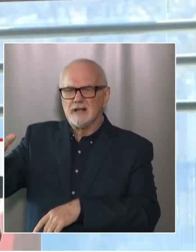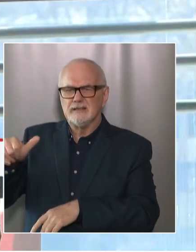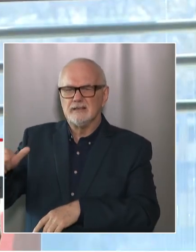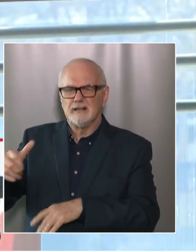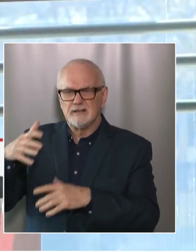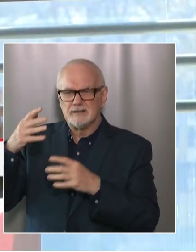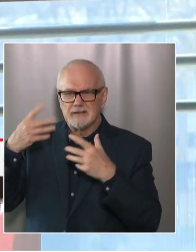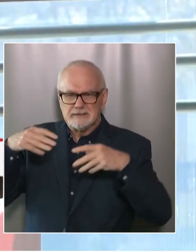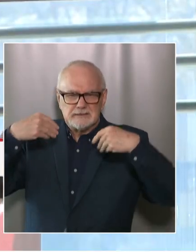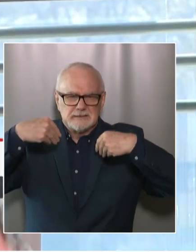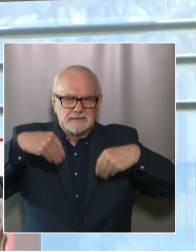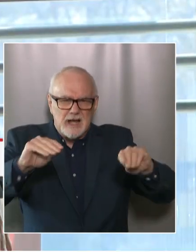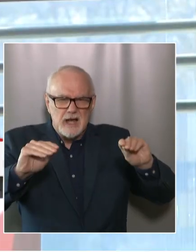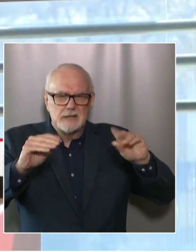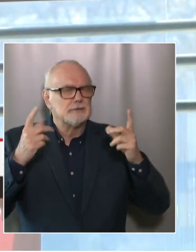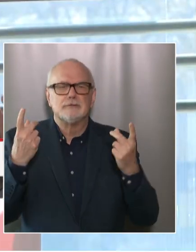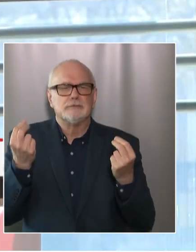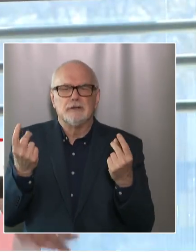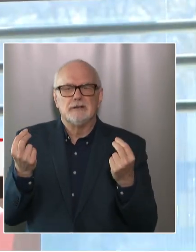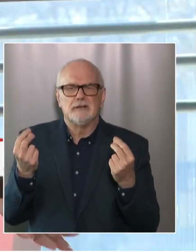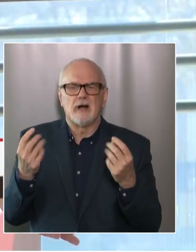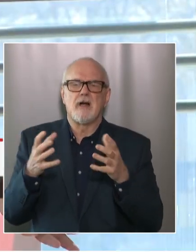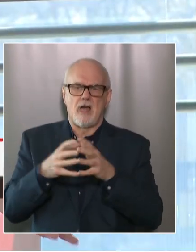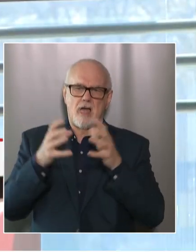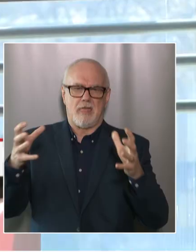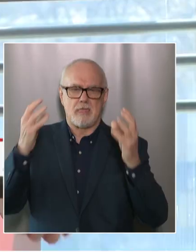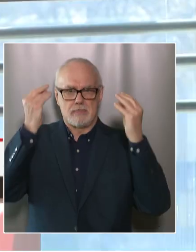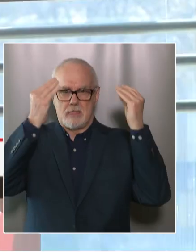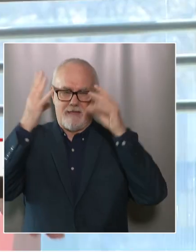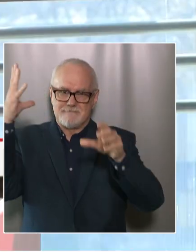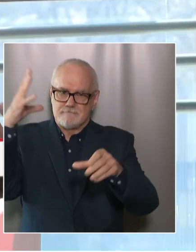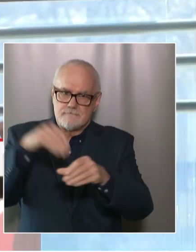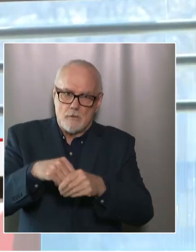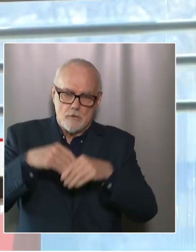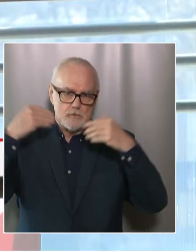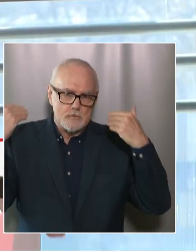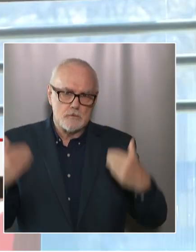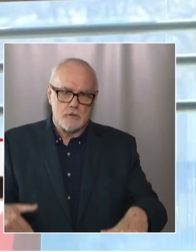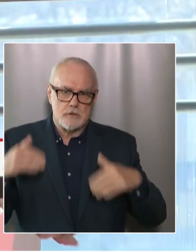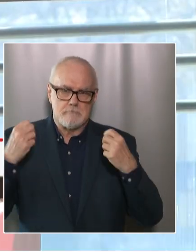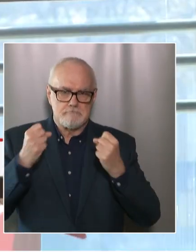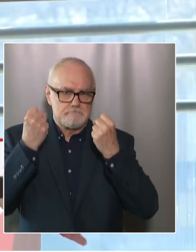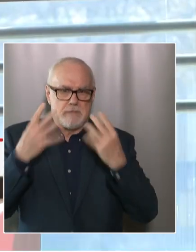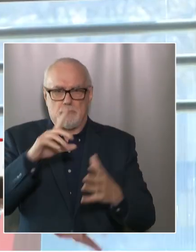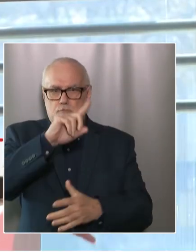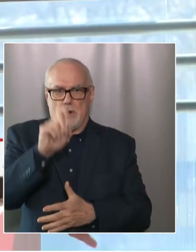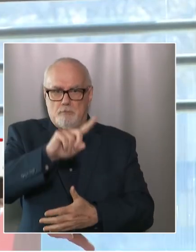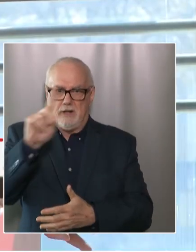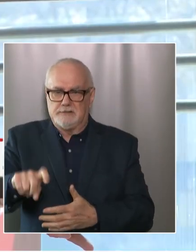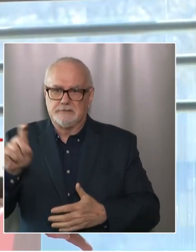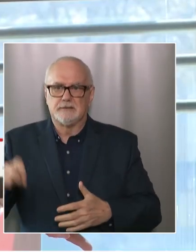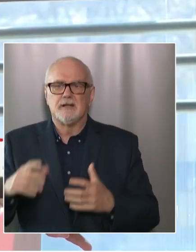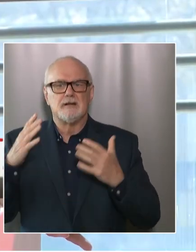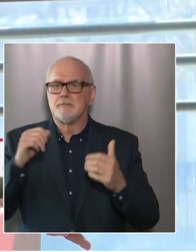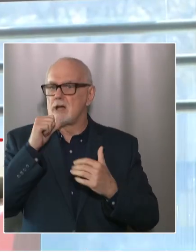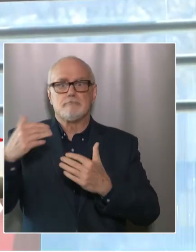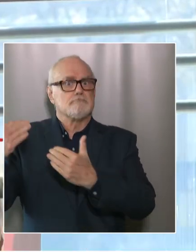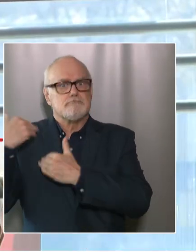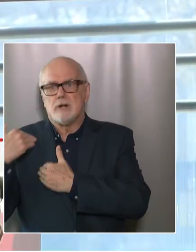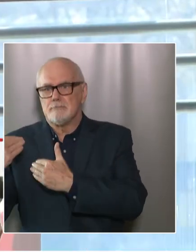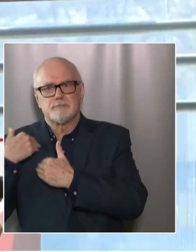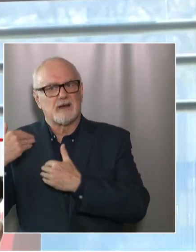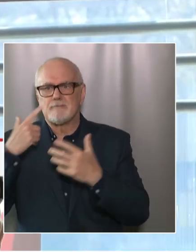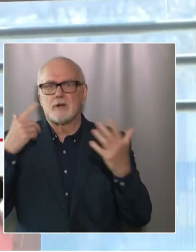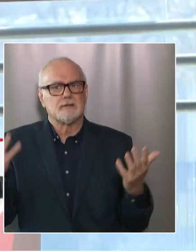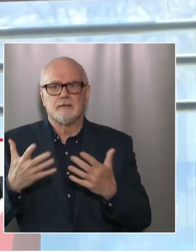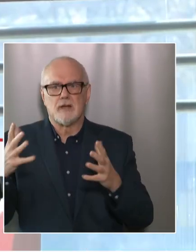it. Now, unfortunately, I'm not burdened by being one of the ultra wealthy. But if